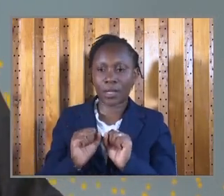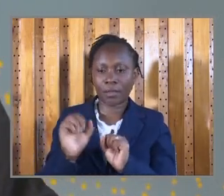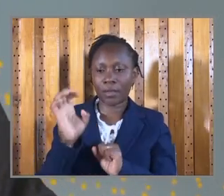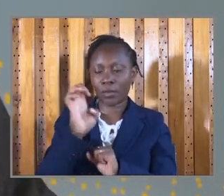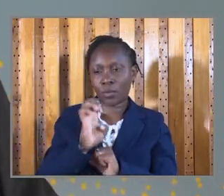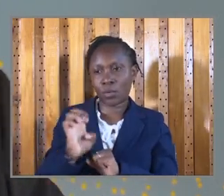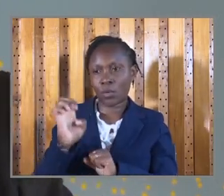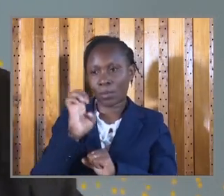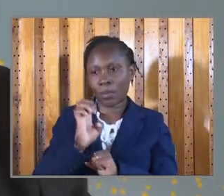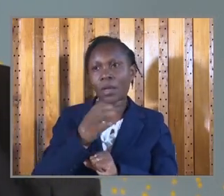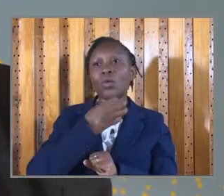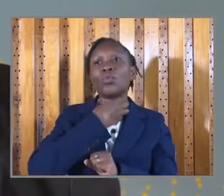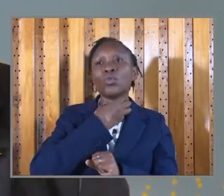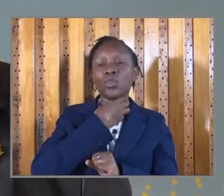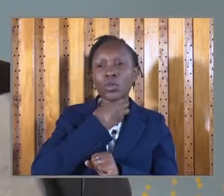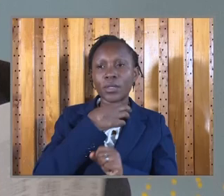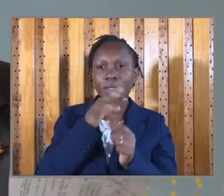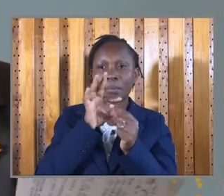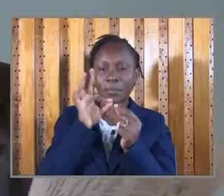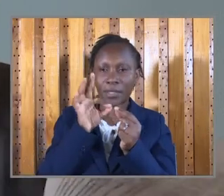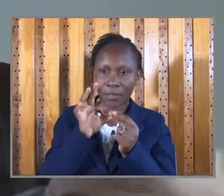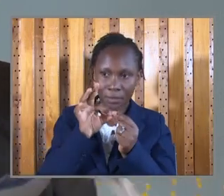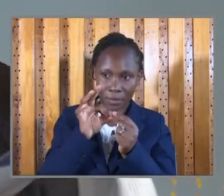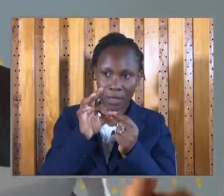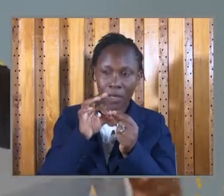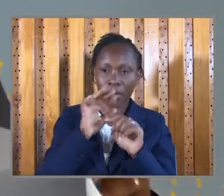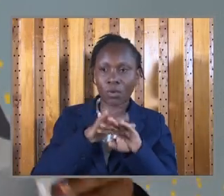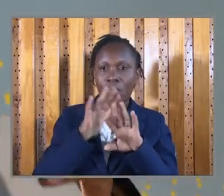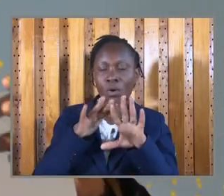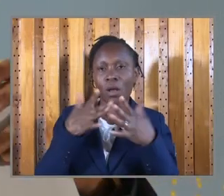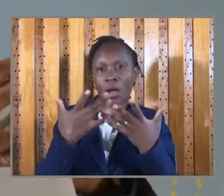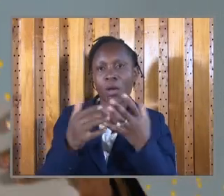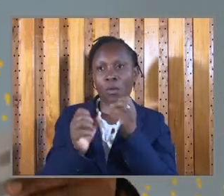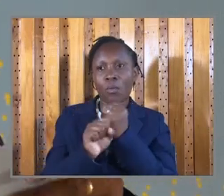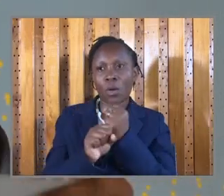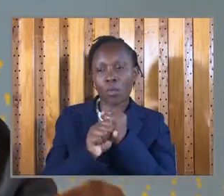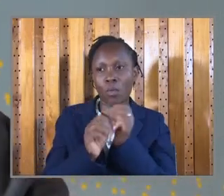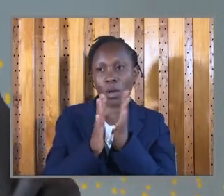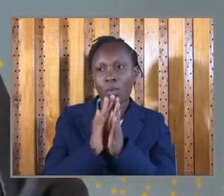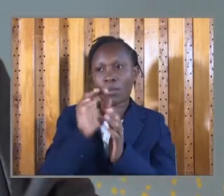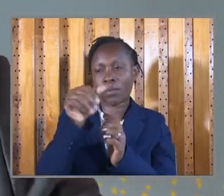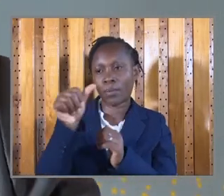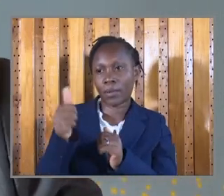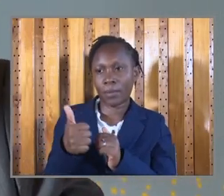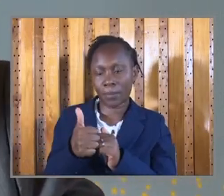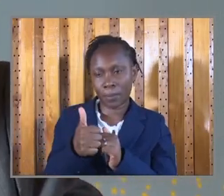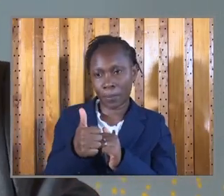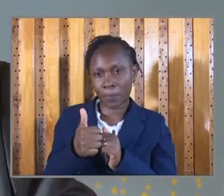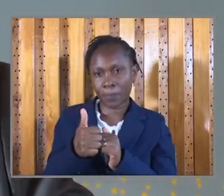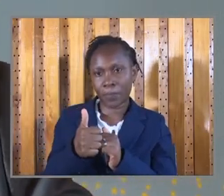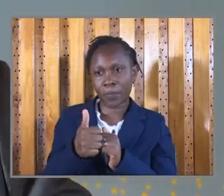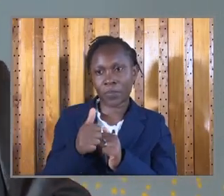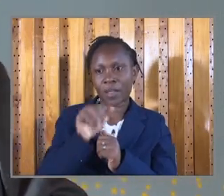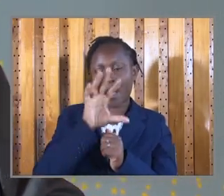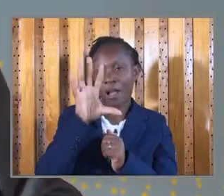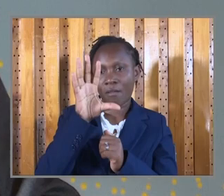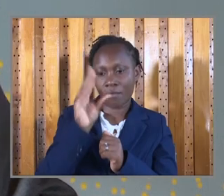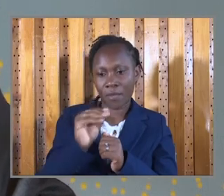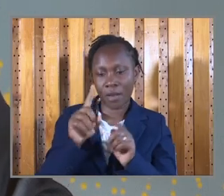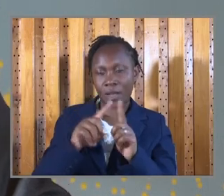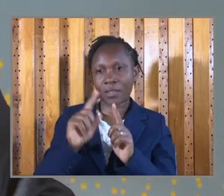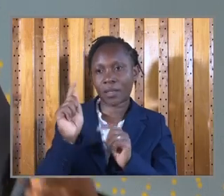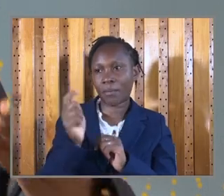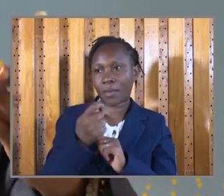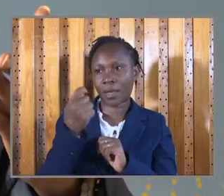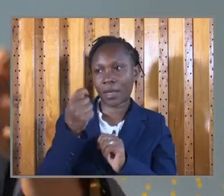commitments, and particularly as regards to how you are going to work with the rest of us and Africa in general. With this,